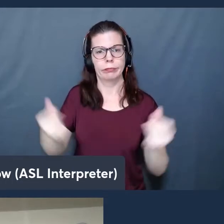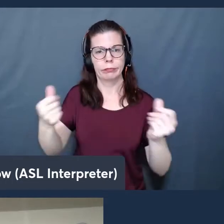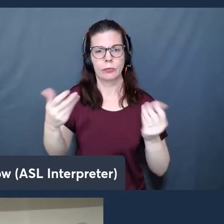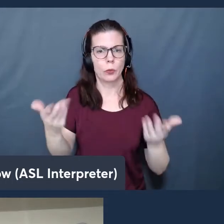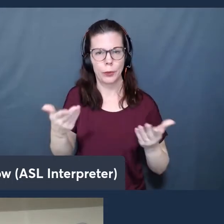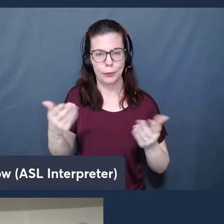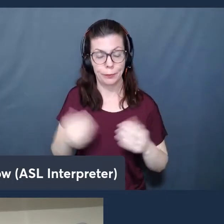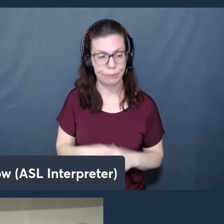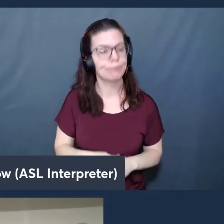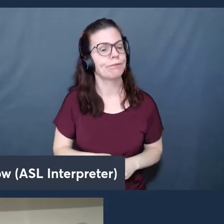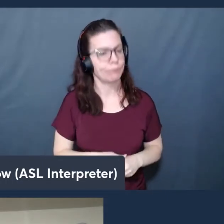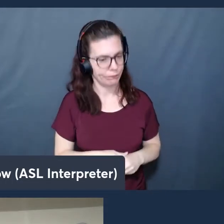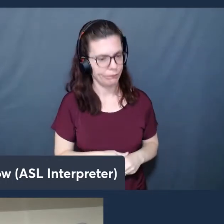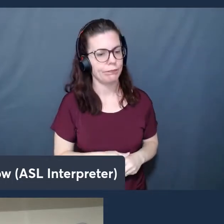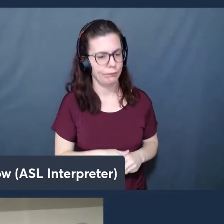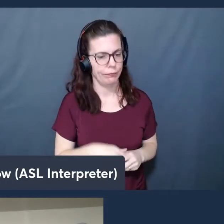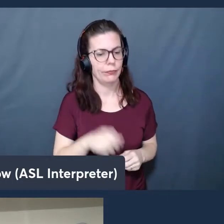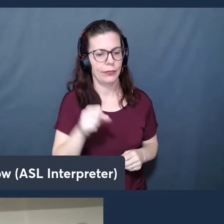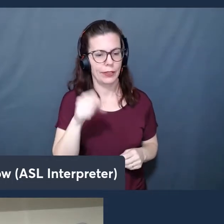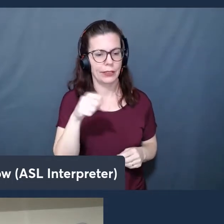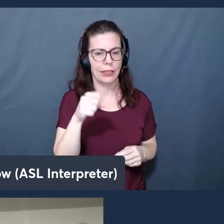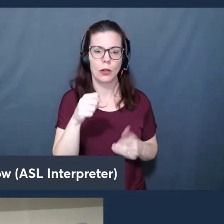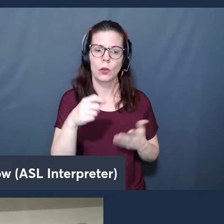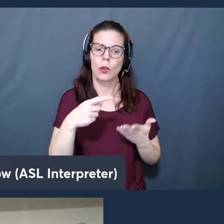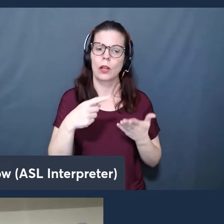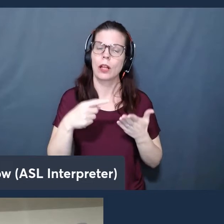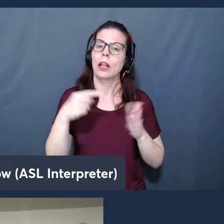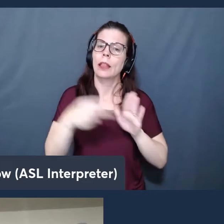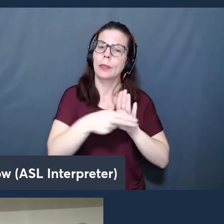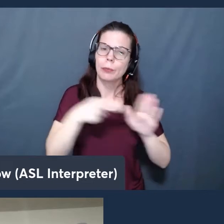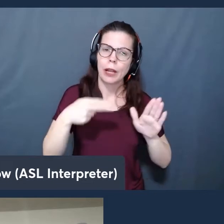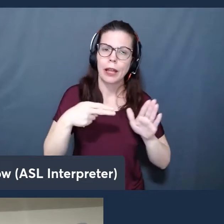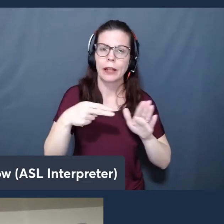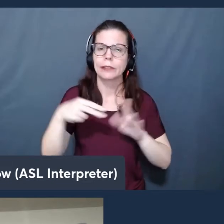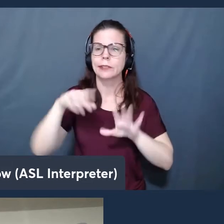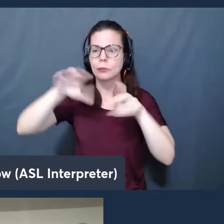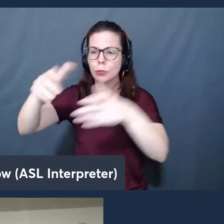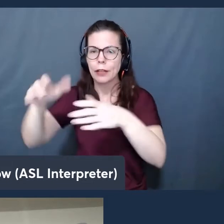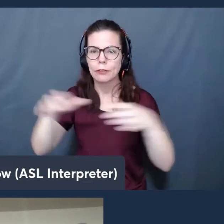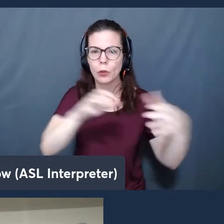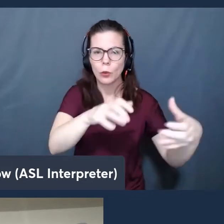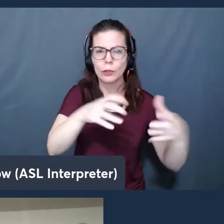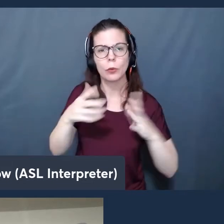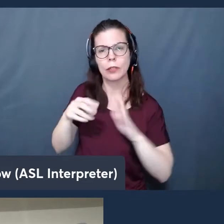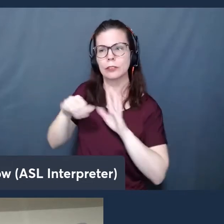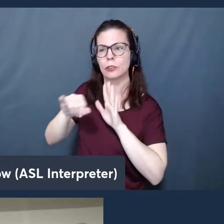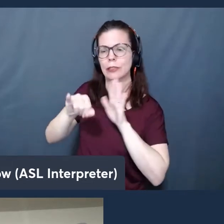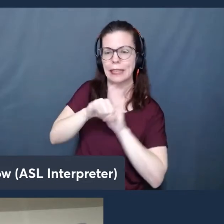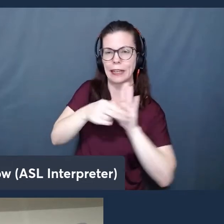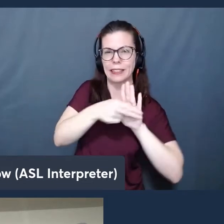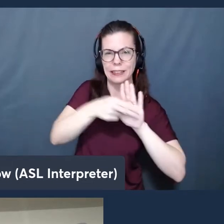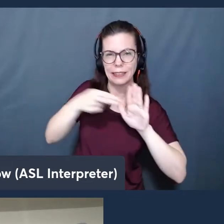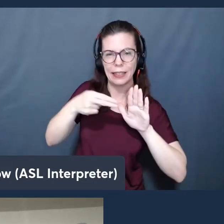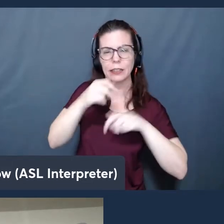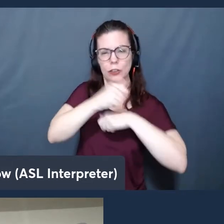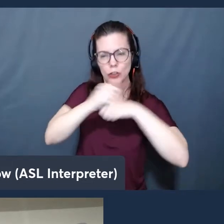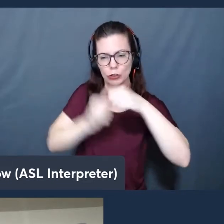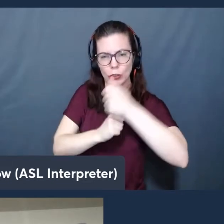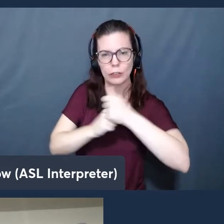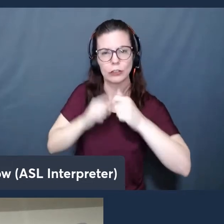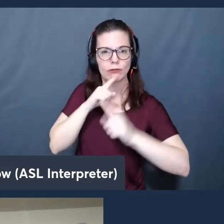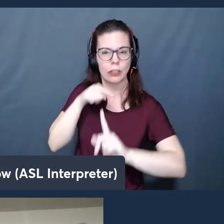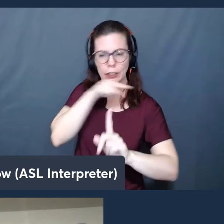Yeah. So as I talked through, brands and platforms are looking for identity infrastructure to really